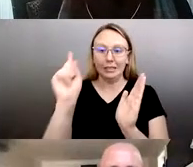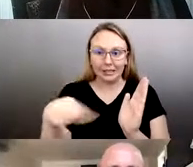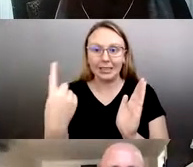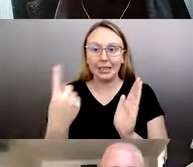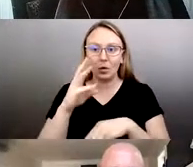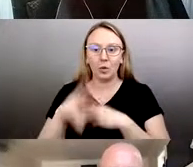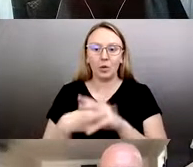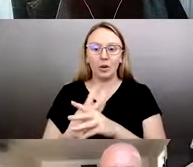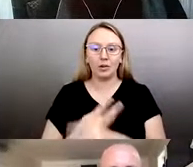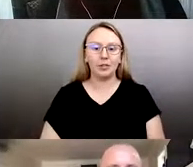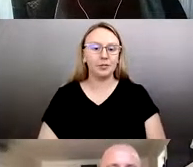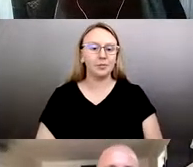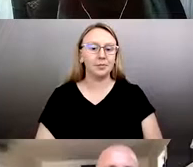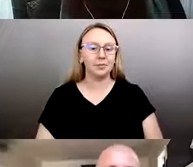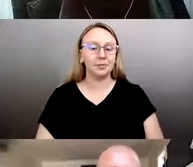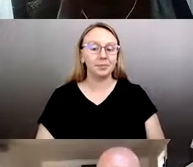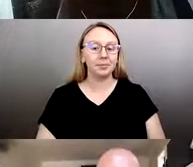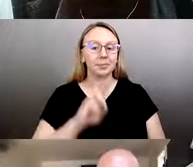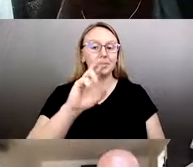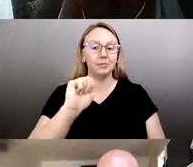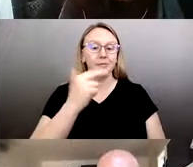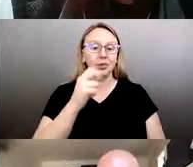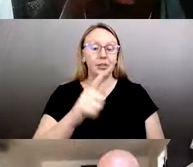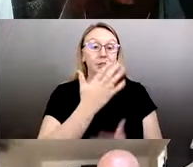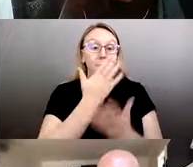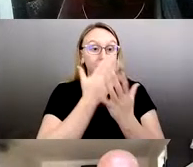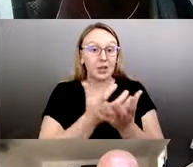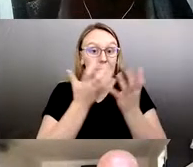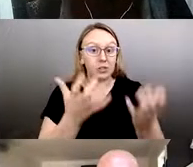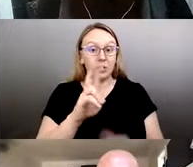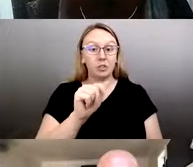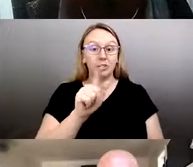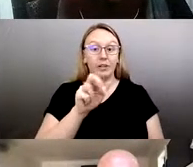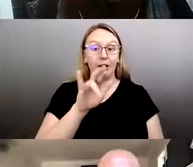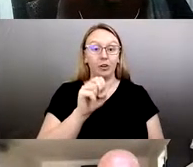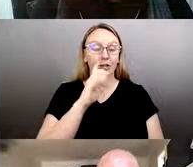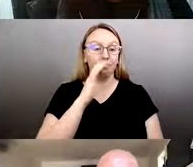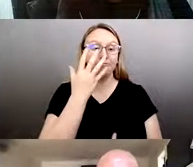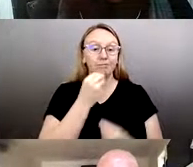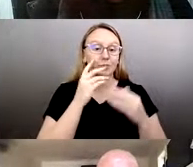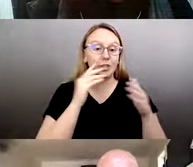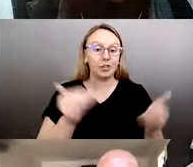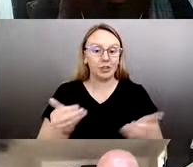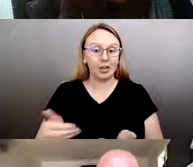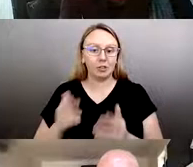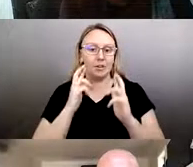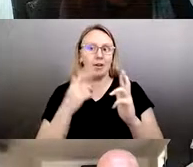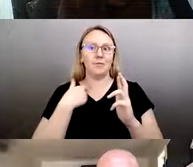Thank you so much, Valerie, for that incredible introduction. I think we all hope to one day go on a road trip with